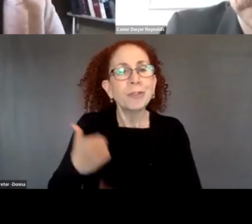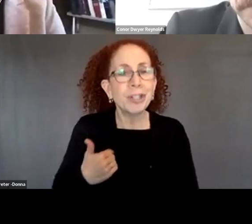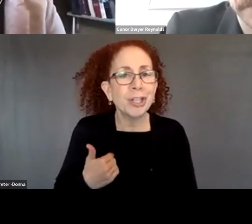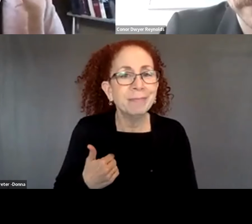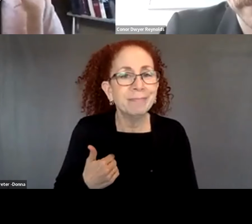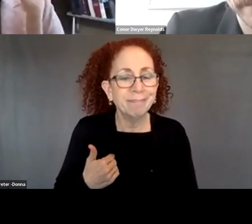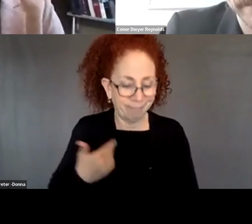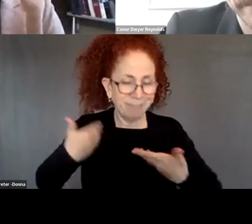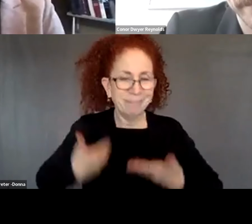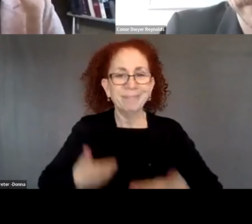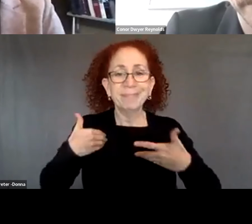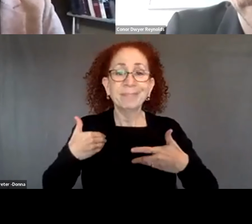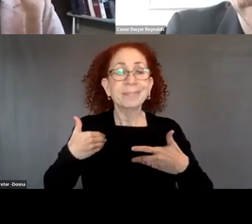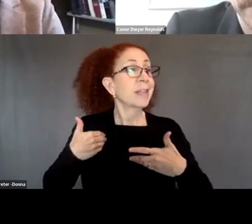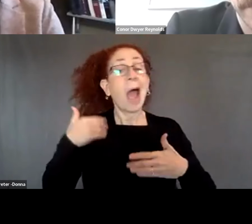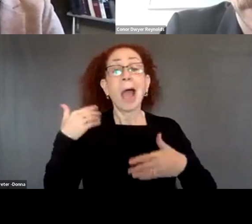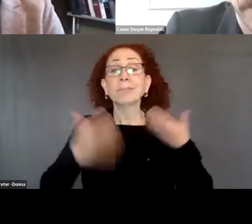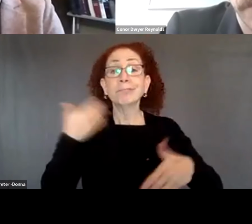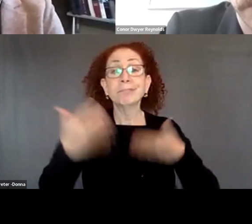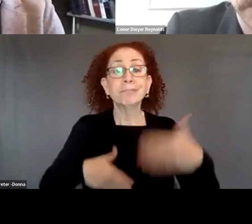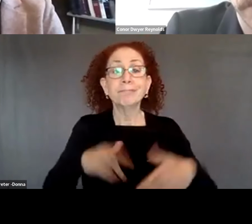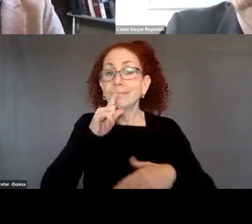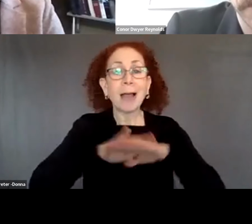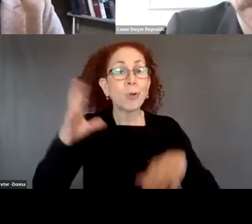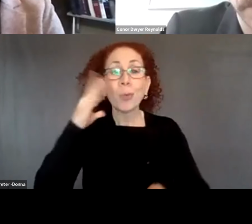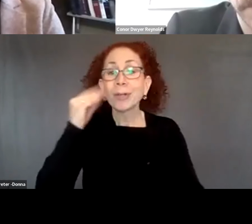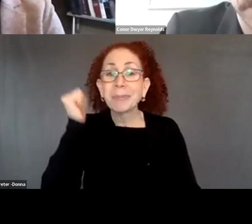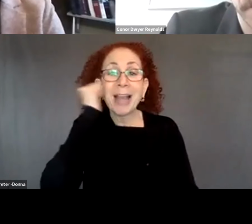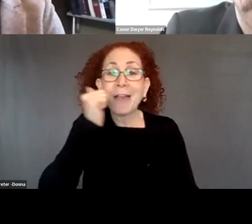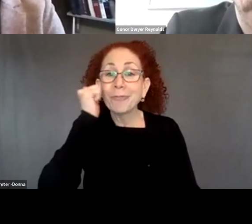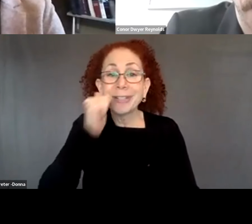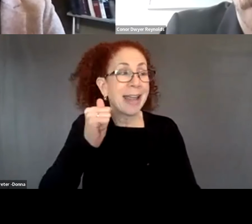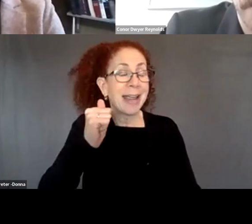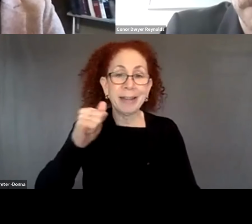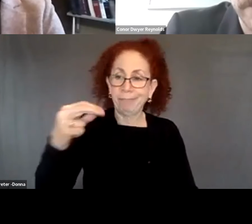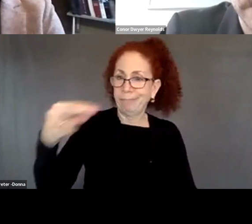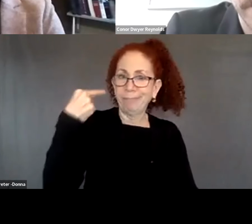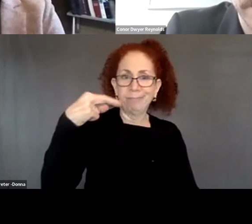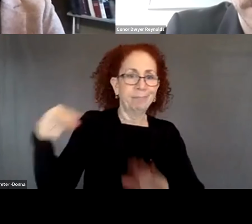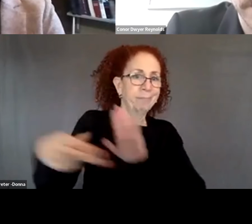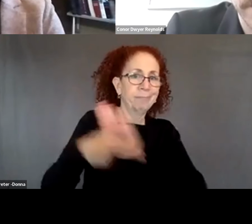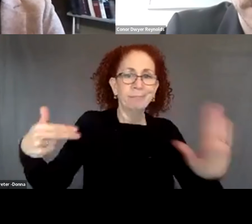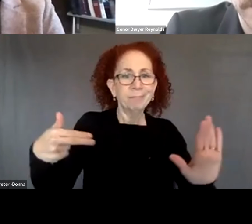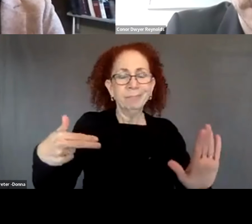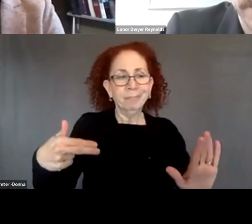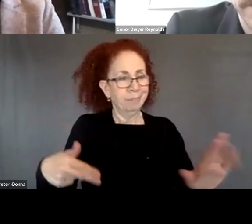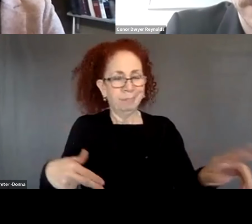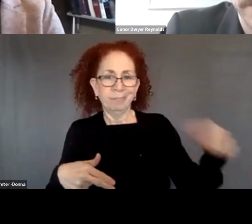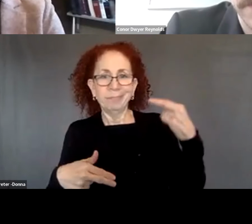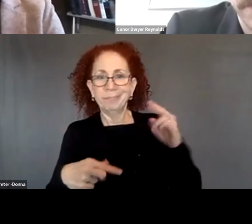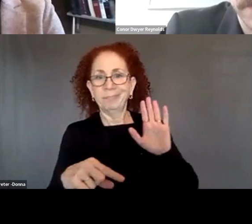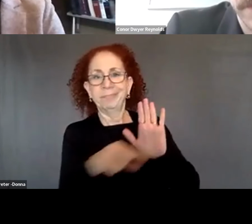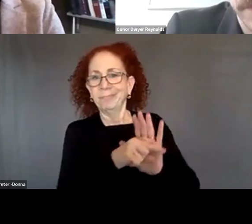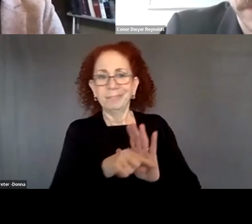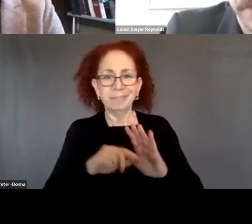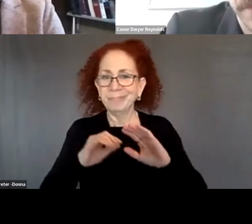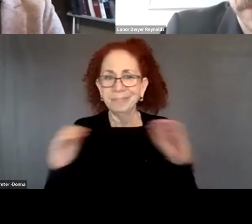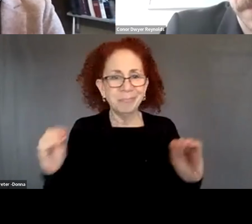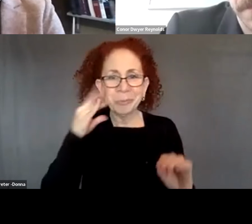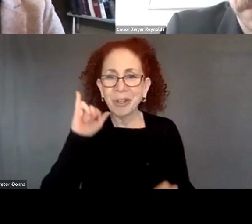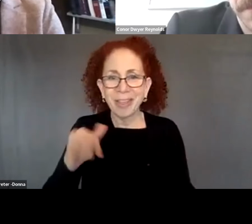world without experiencing the type of everyday stigmatization that people with visible disabilities often